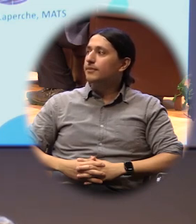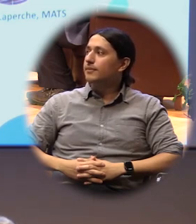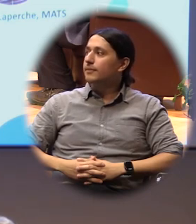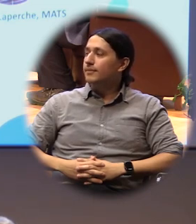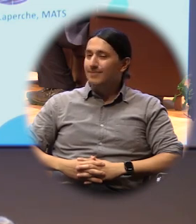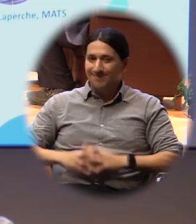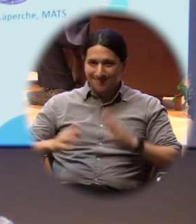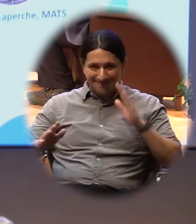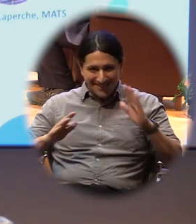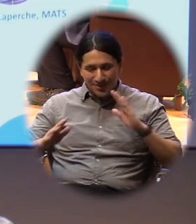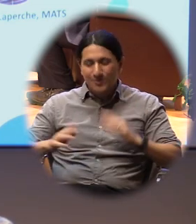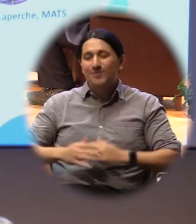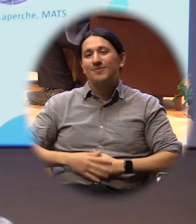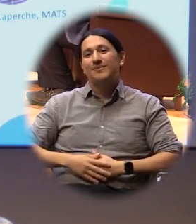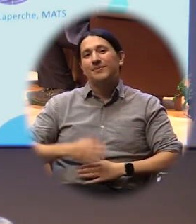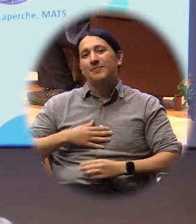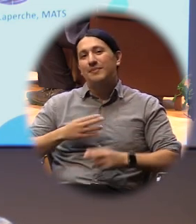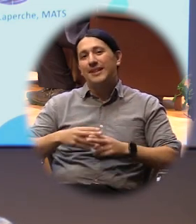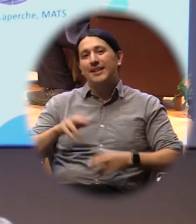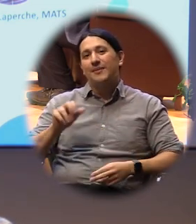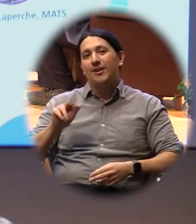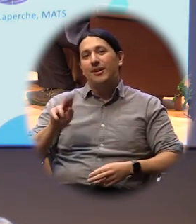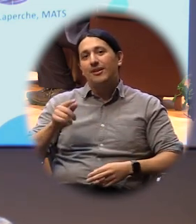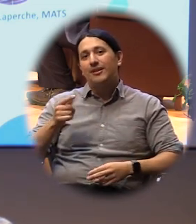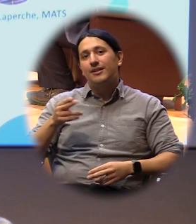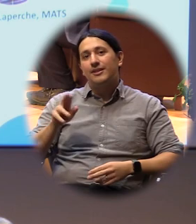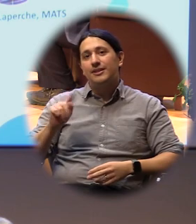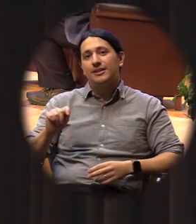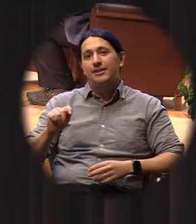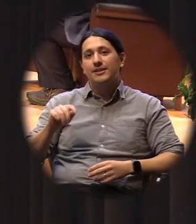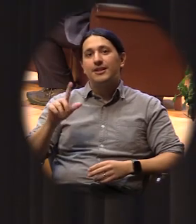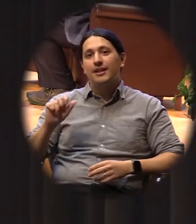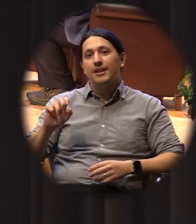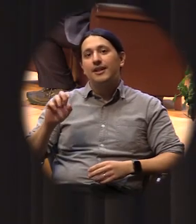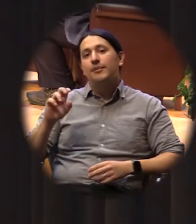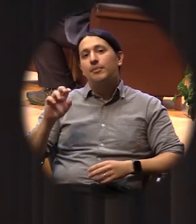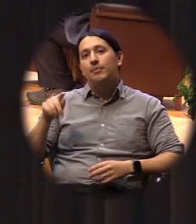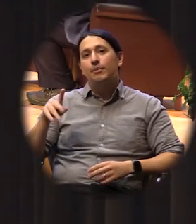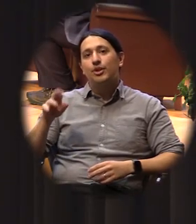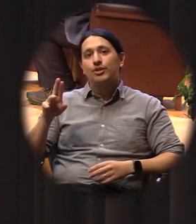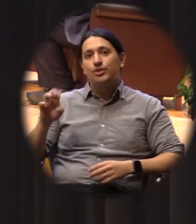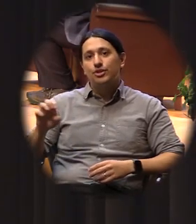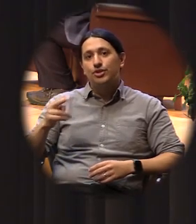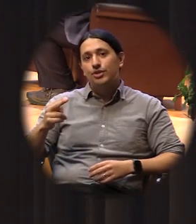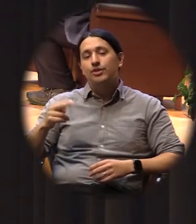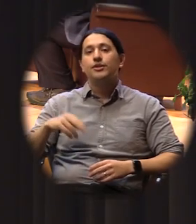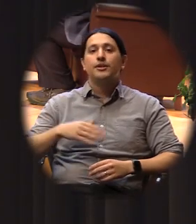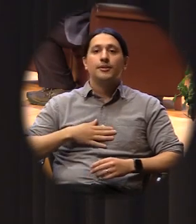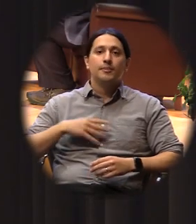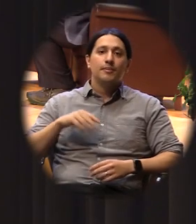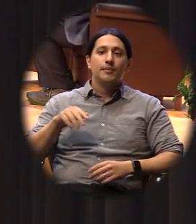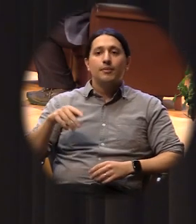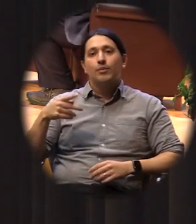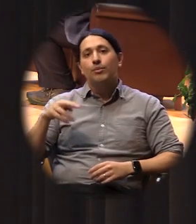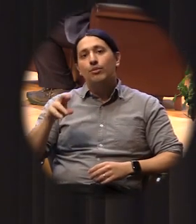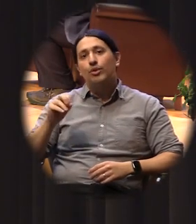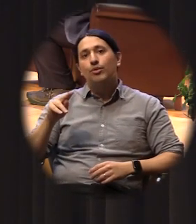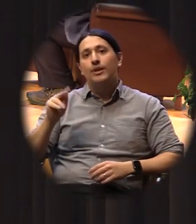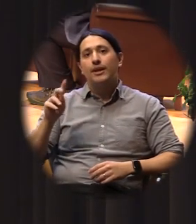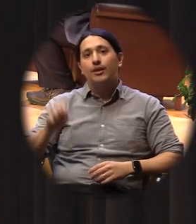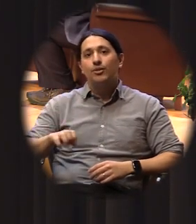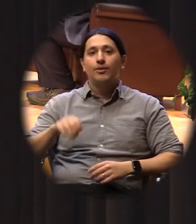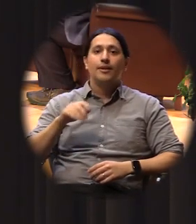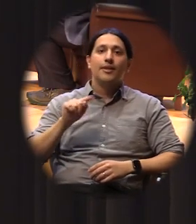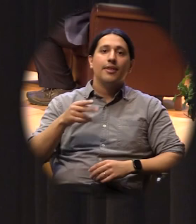Hello, my name is August LaPerch, and my pronouns are they, them, and theirs. I am a queer, non-binary